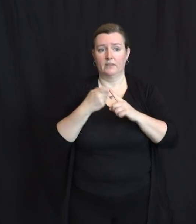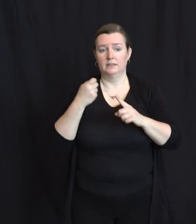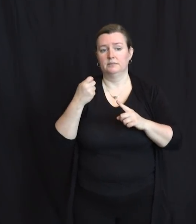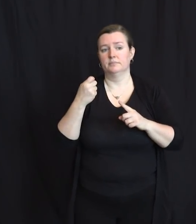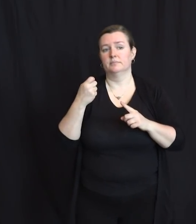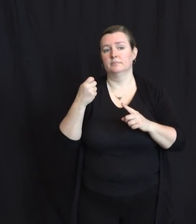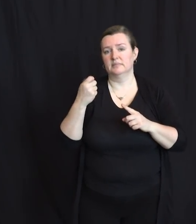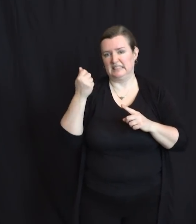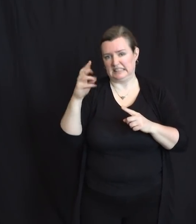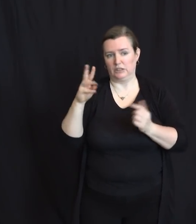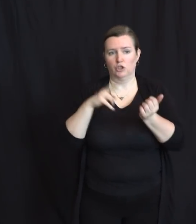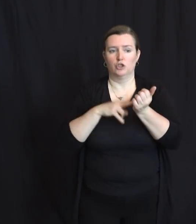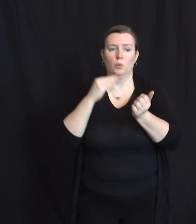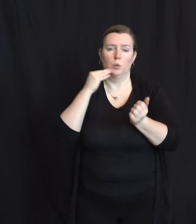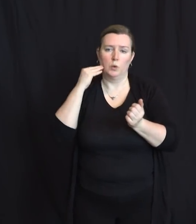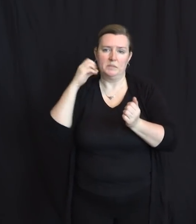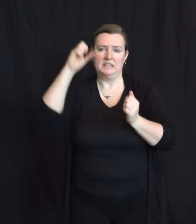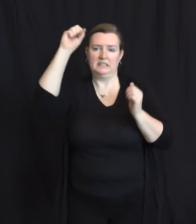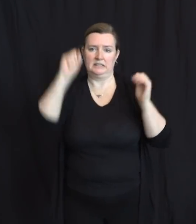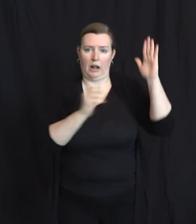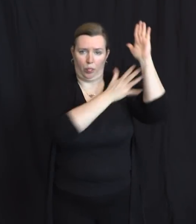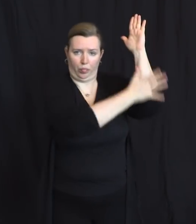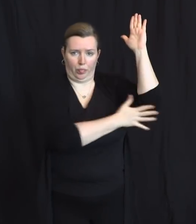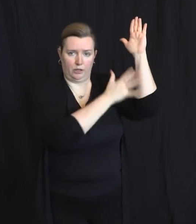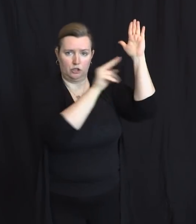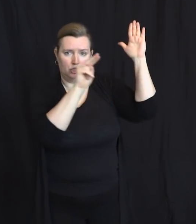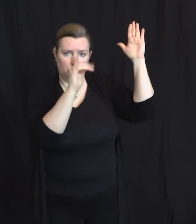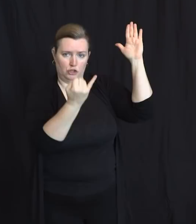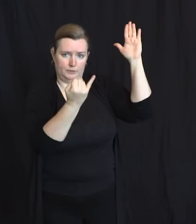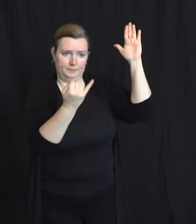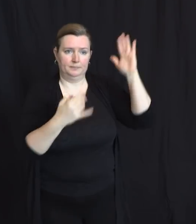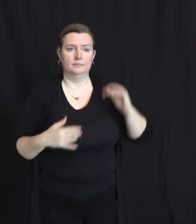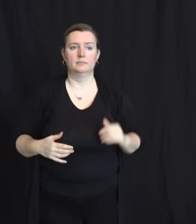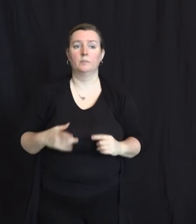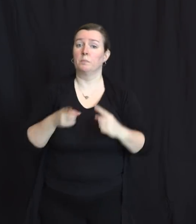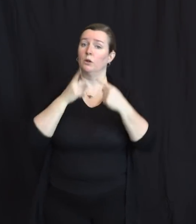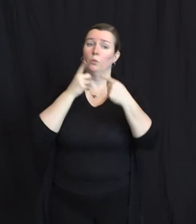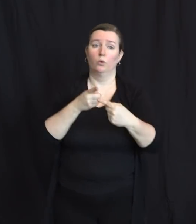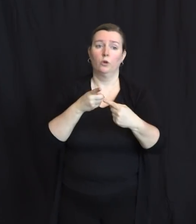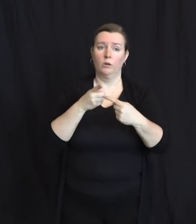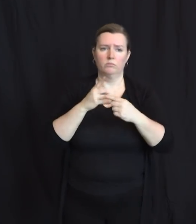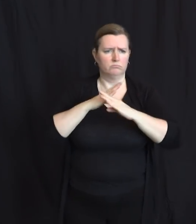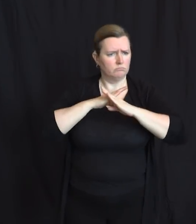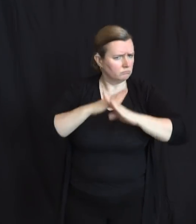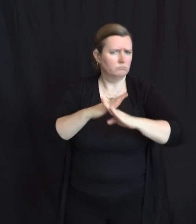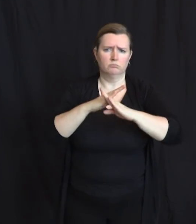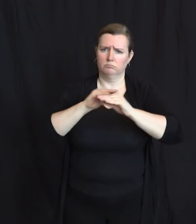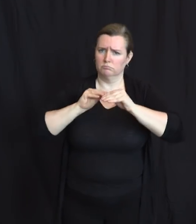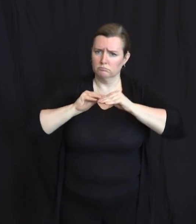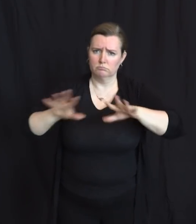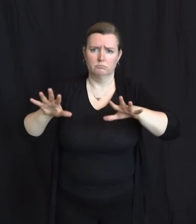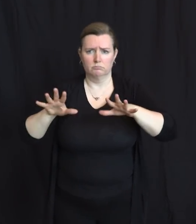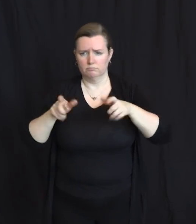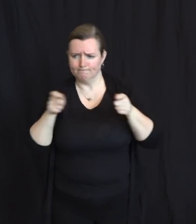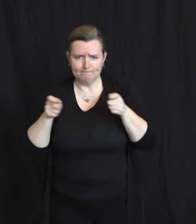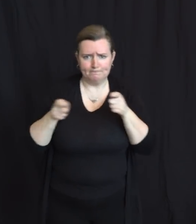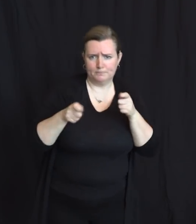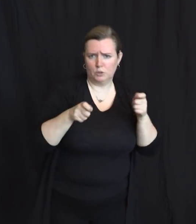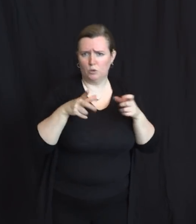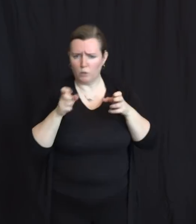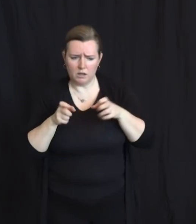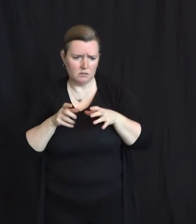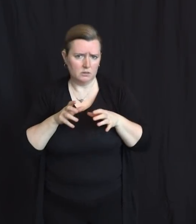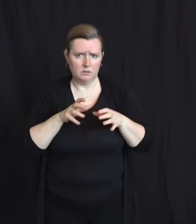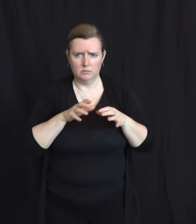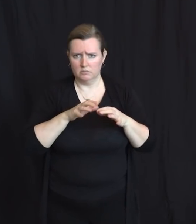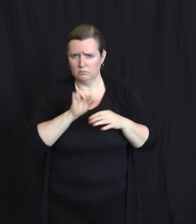the southern part of the state. Our goal is to contain the spread of COVID-19 among these facilities in the southern part